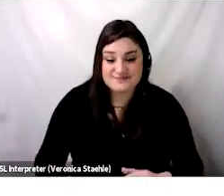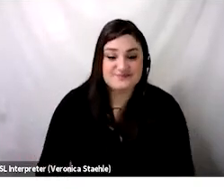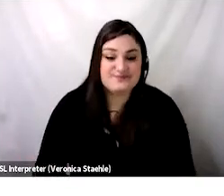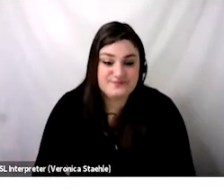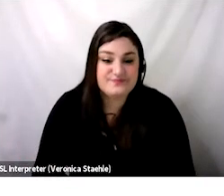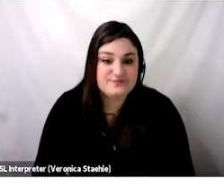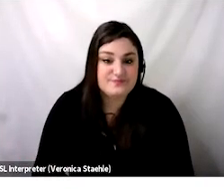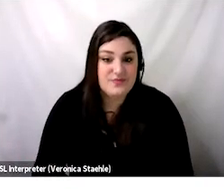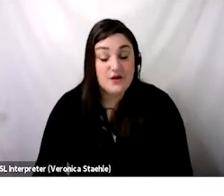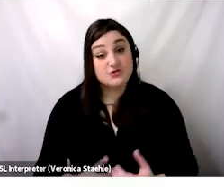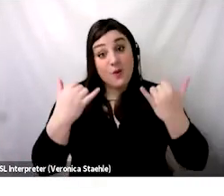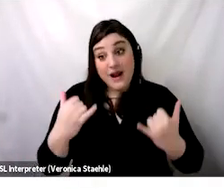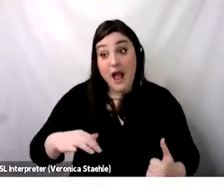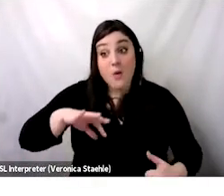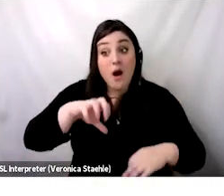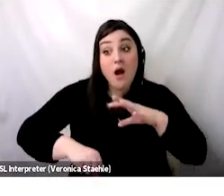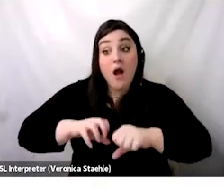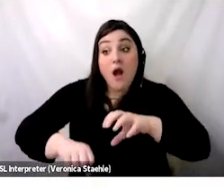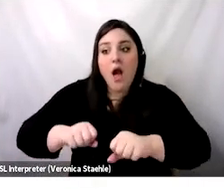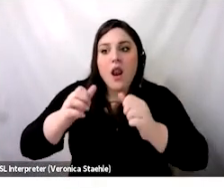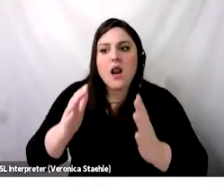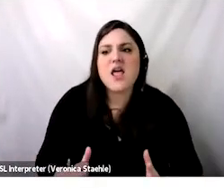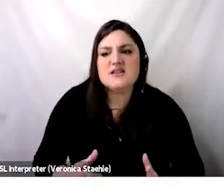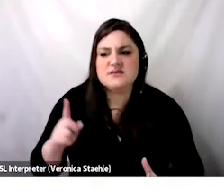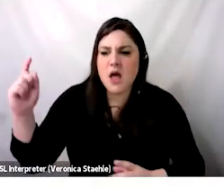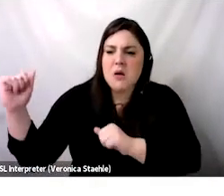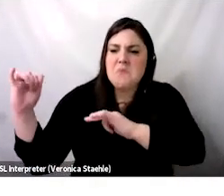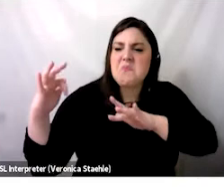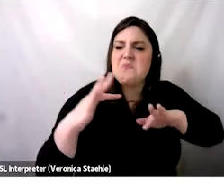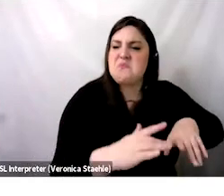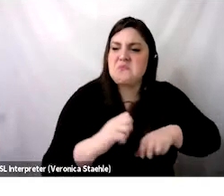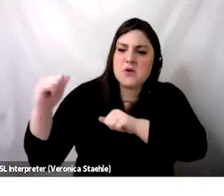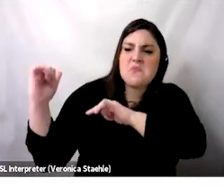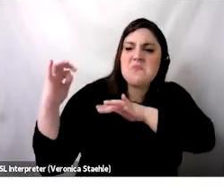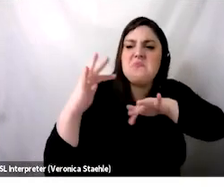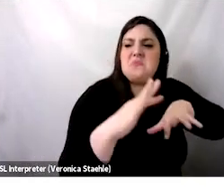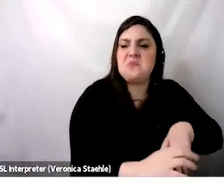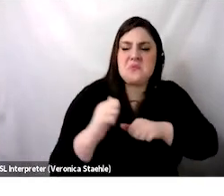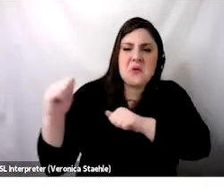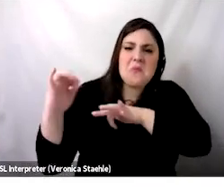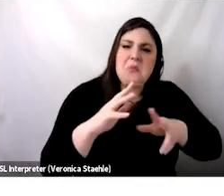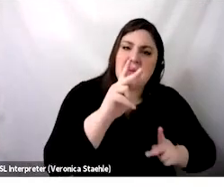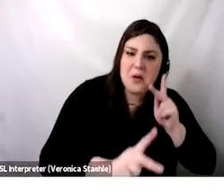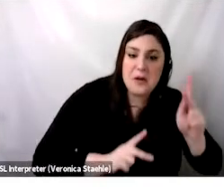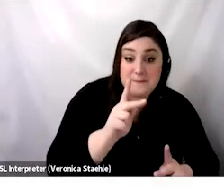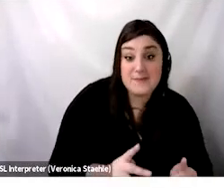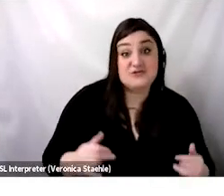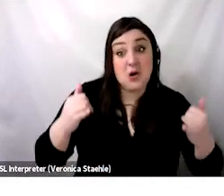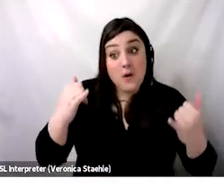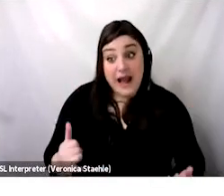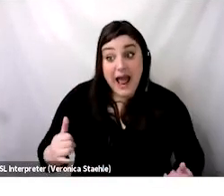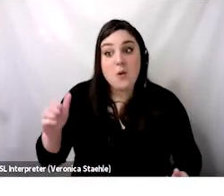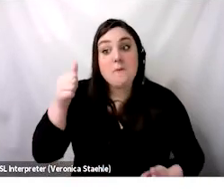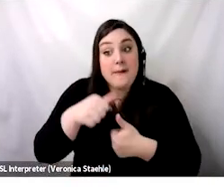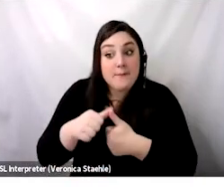millions of indigenous people, ships were now big enough to cross the Atlantic